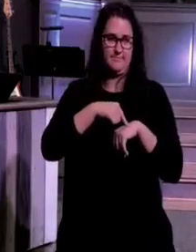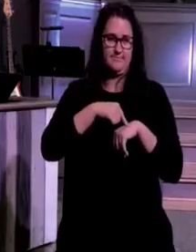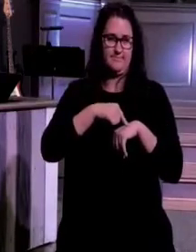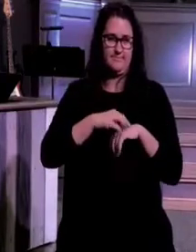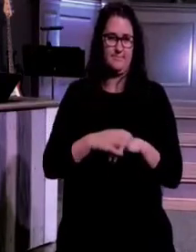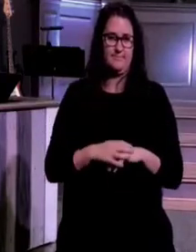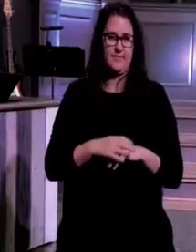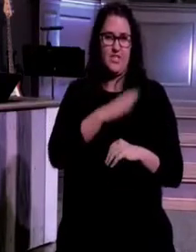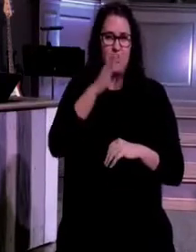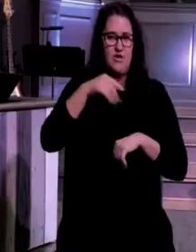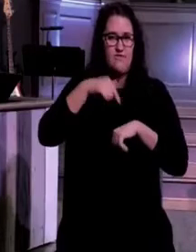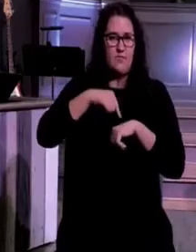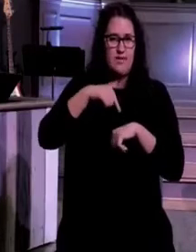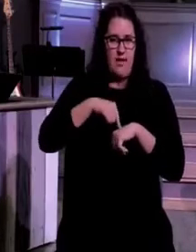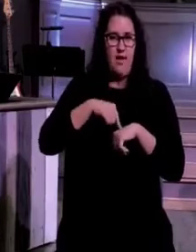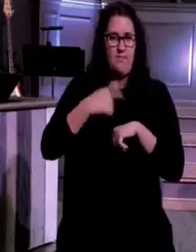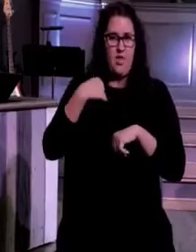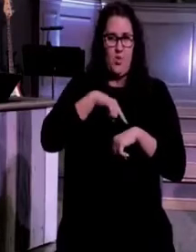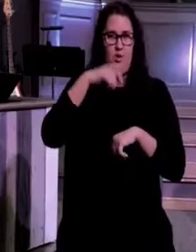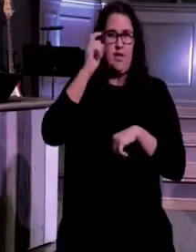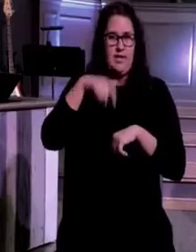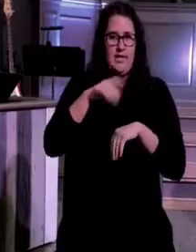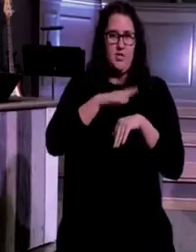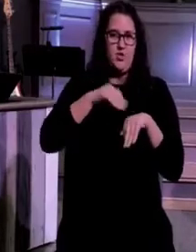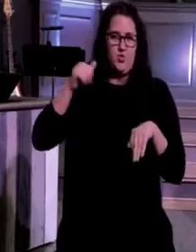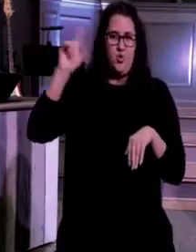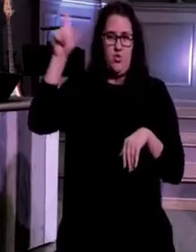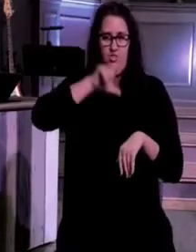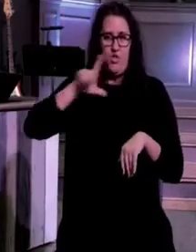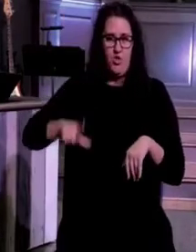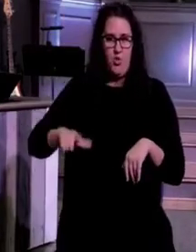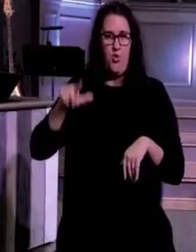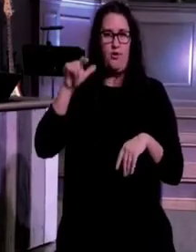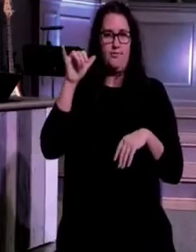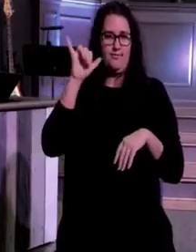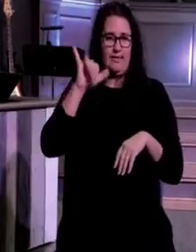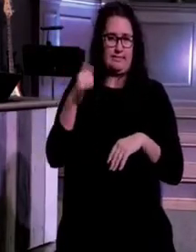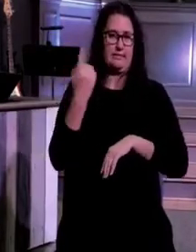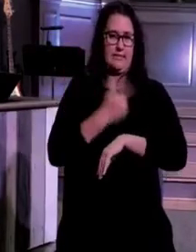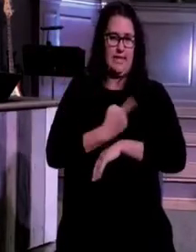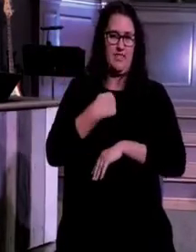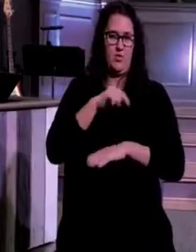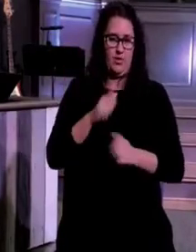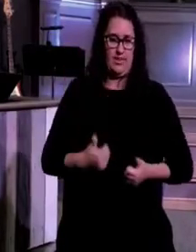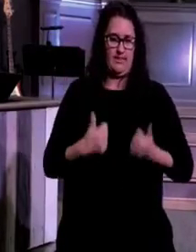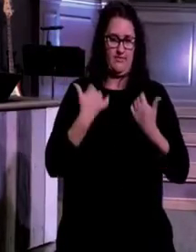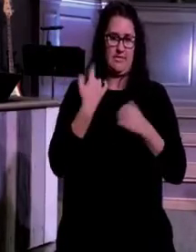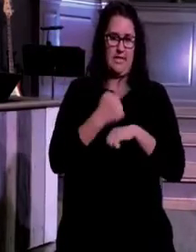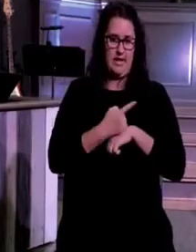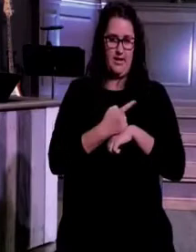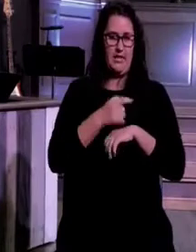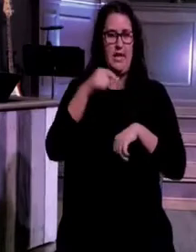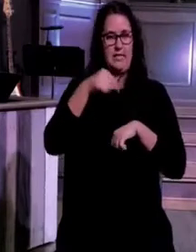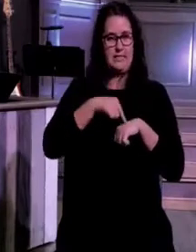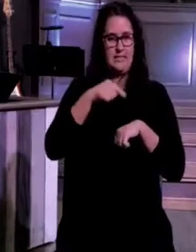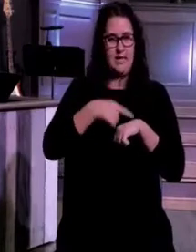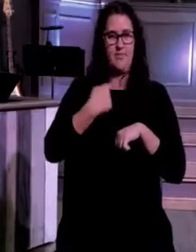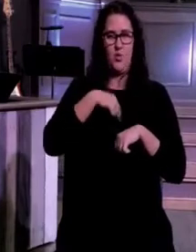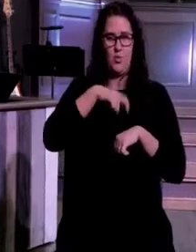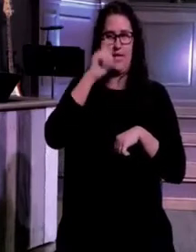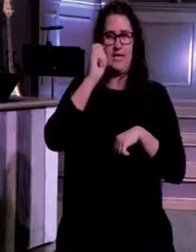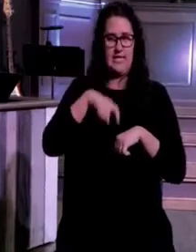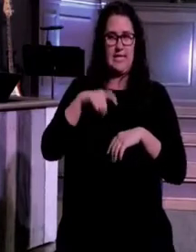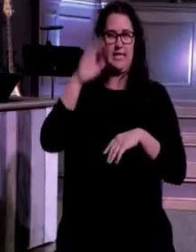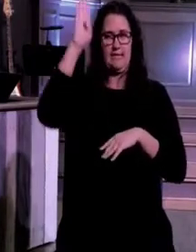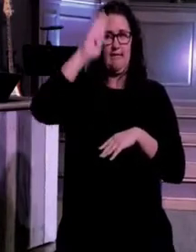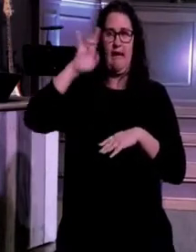If there's ever been a time that we need to call on to the Lord, it's the day that we live in today. A time that we need God's